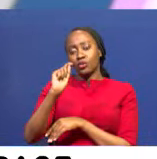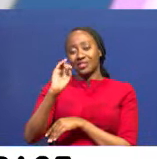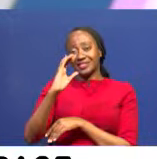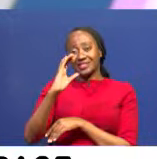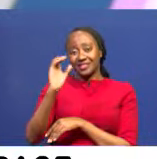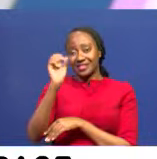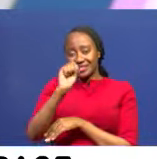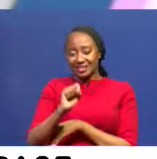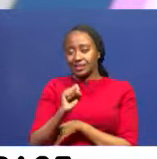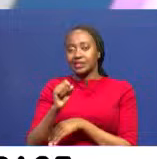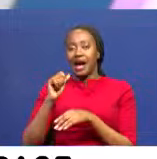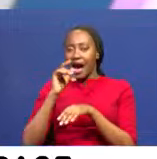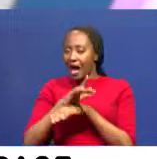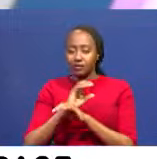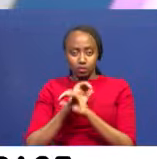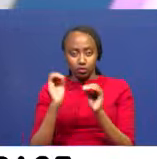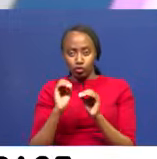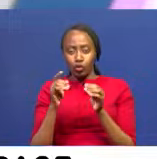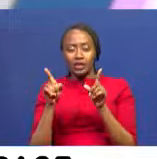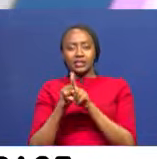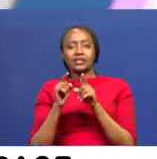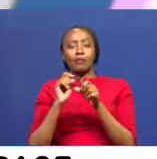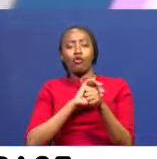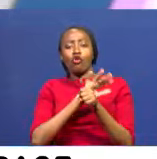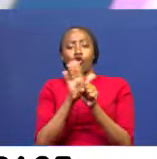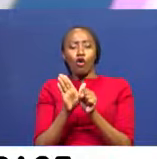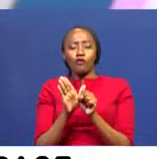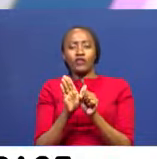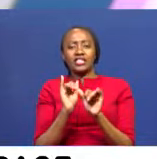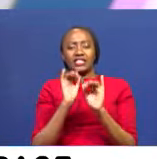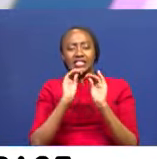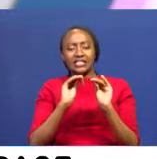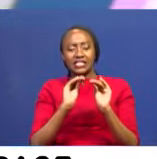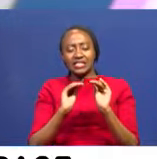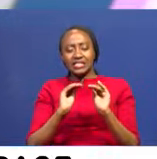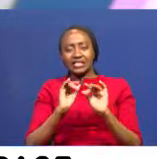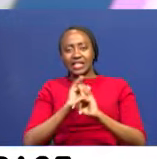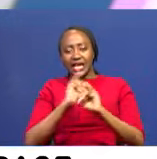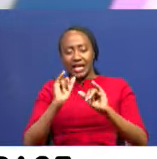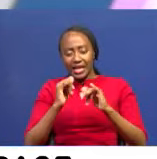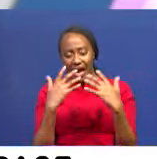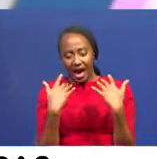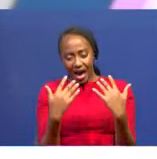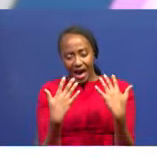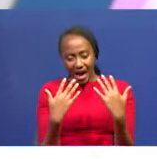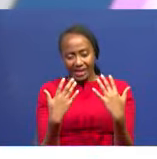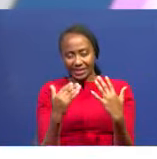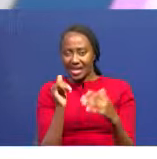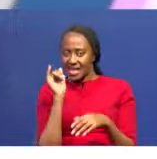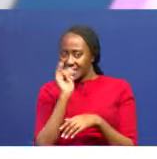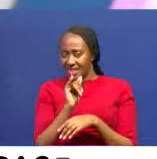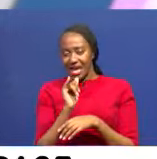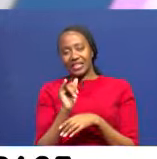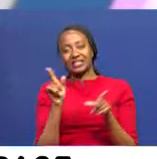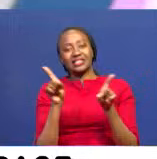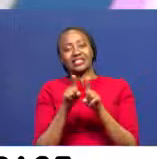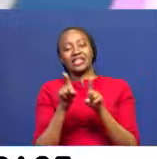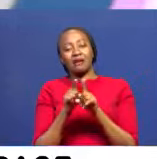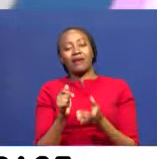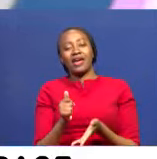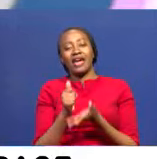also helped our behaviors in terms of washing hands and all that. So that aspect is now